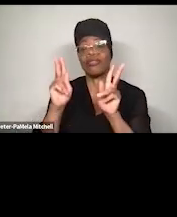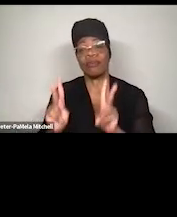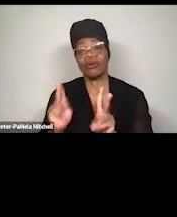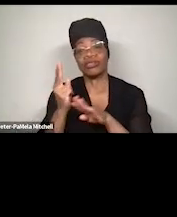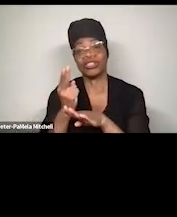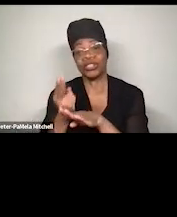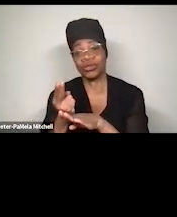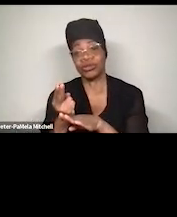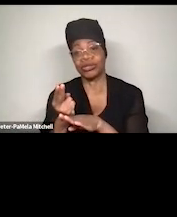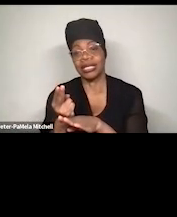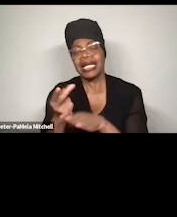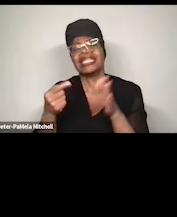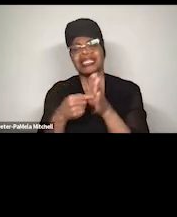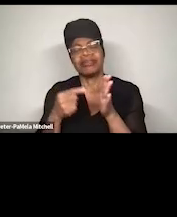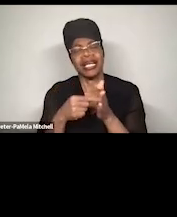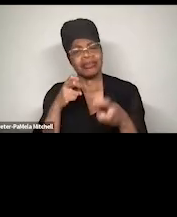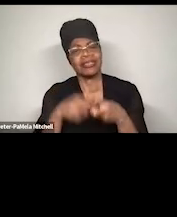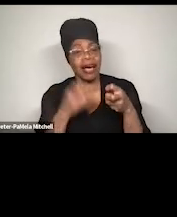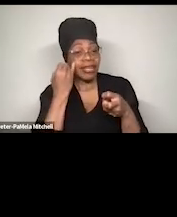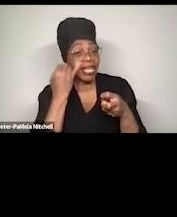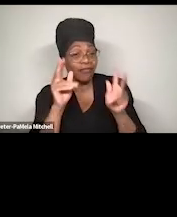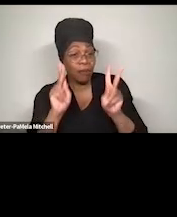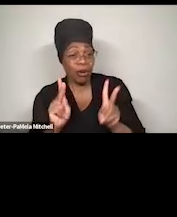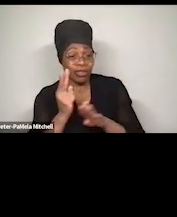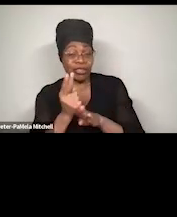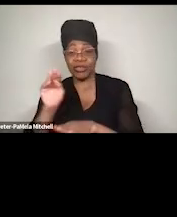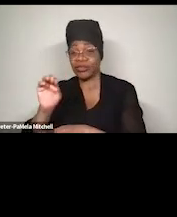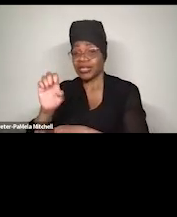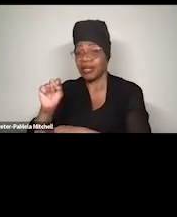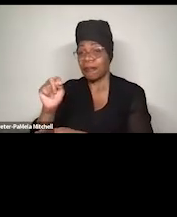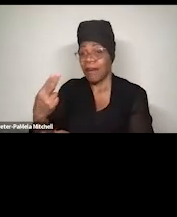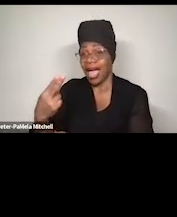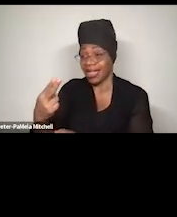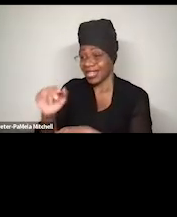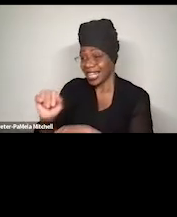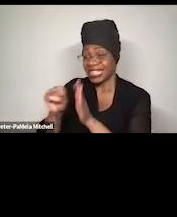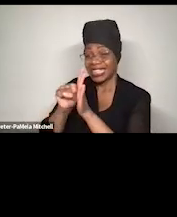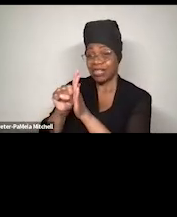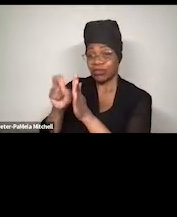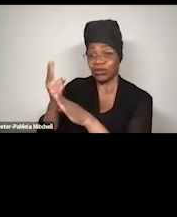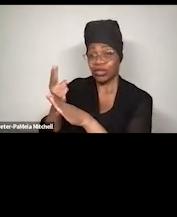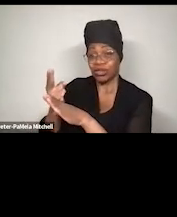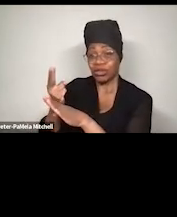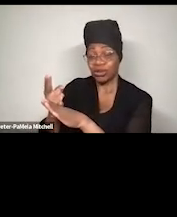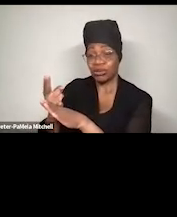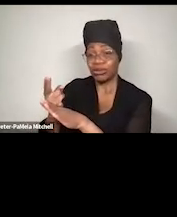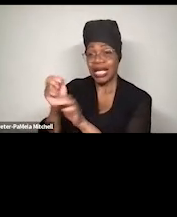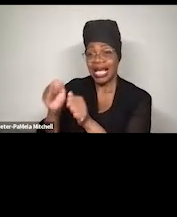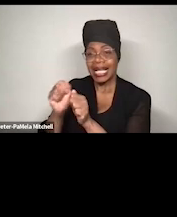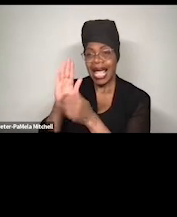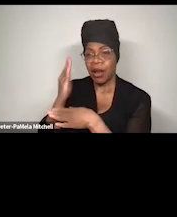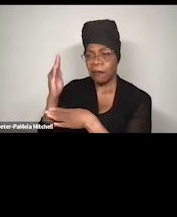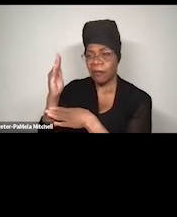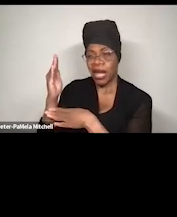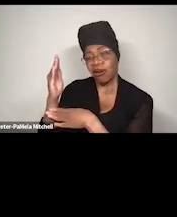it's sometimes hard, right? So if somebody is using meth, those symptoms of meth use can also mirror sometimes